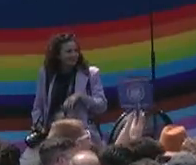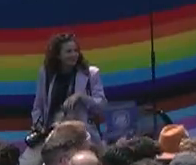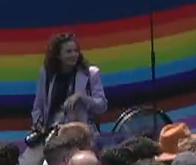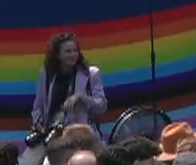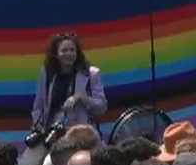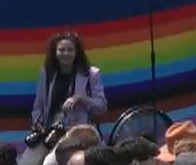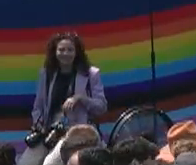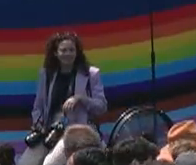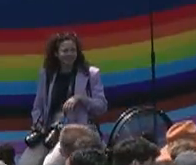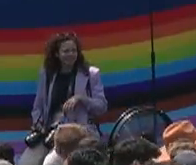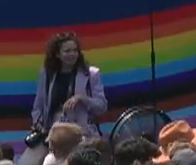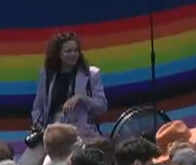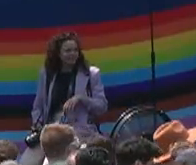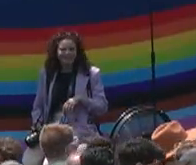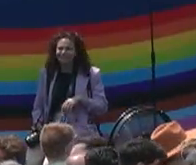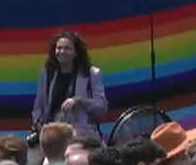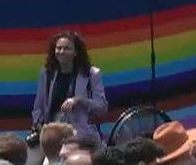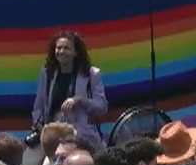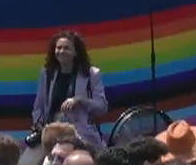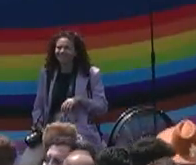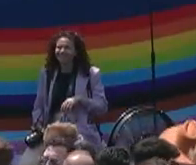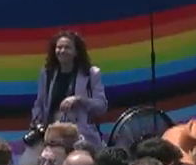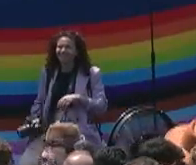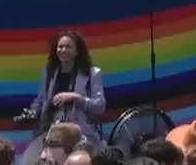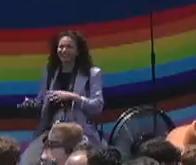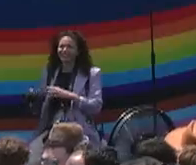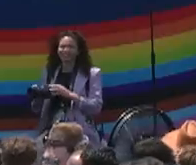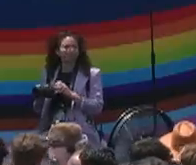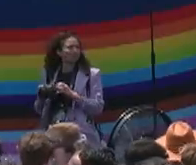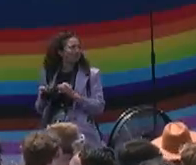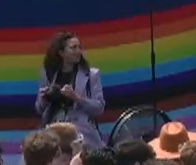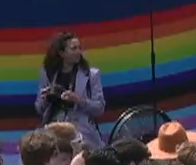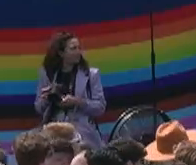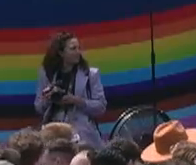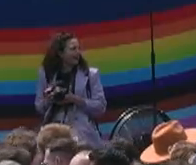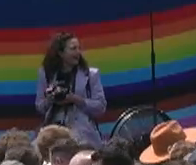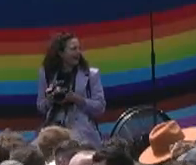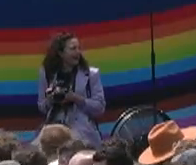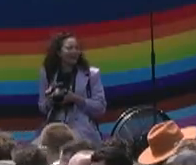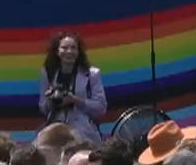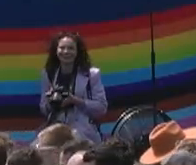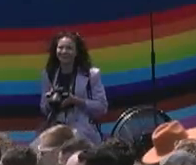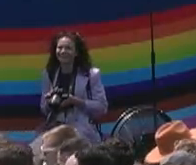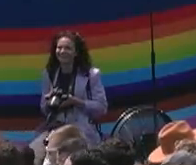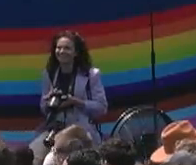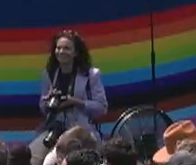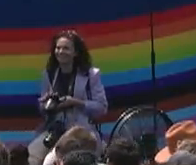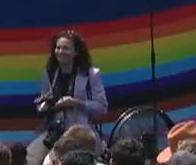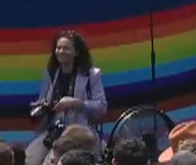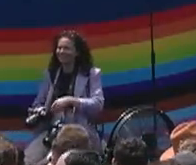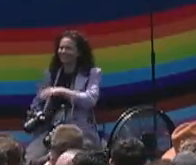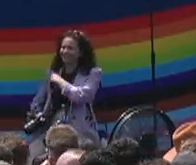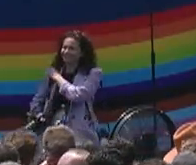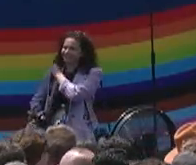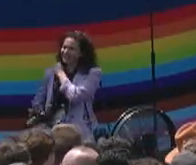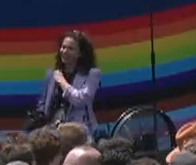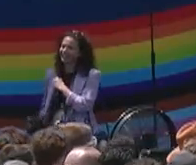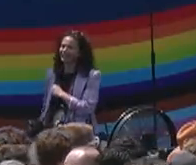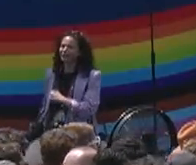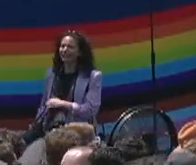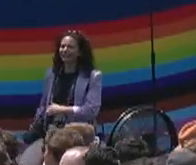Everybody better watch out, because Ricky's a sweater, and it's hot up here, so you're in the splash zone in the front. This is what I like to call it.